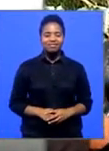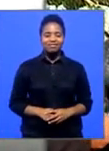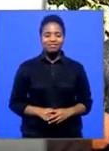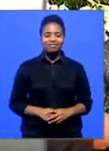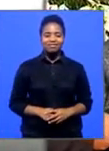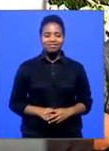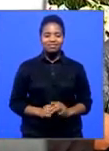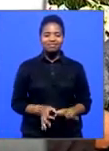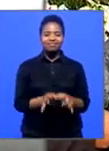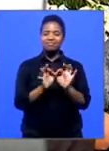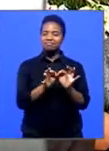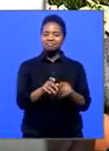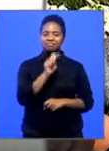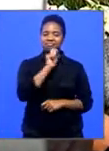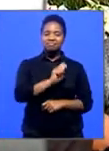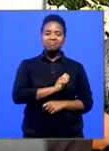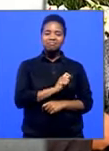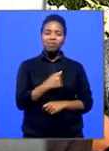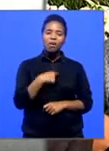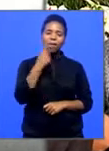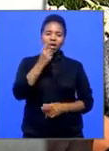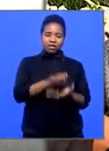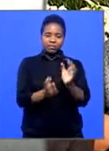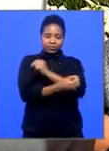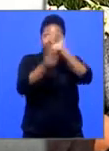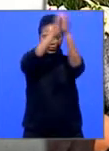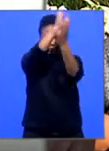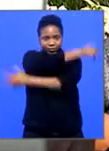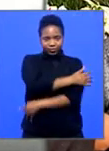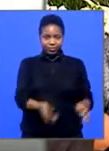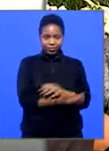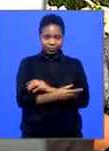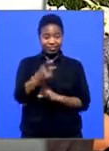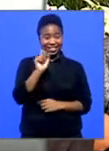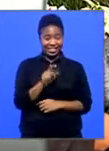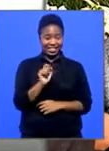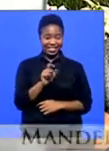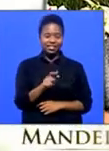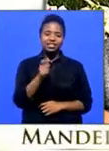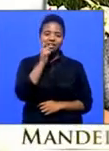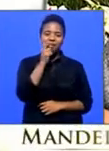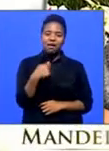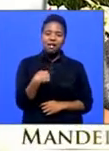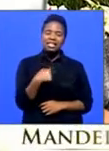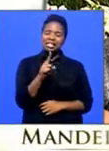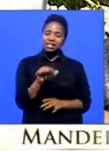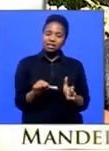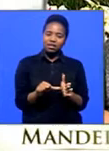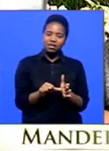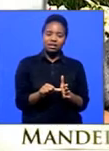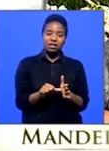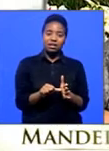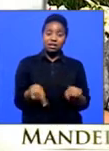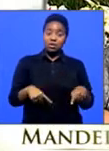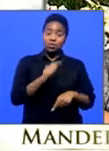For me, I just think it's a statement that was made, which it's